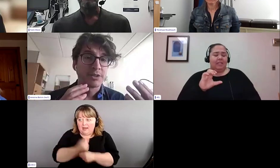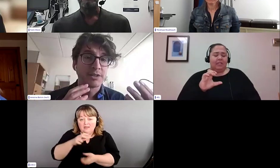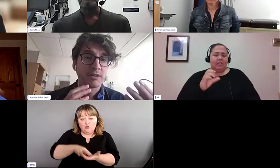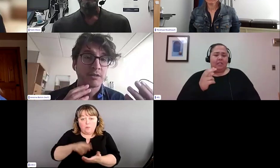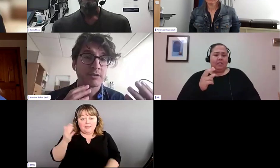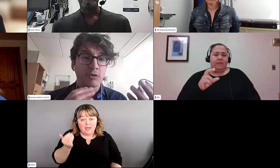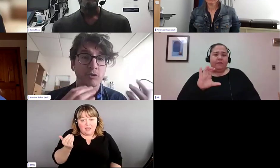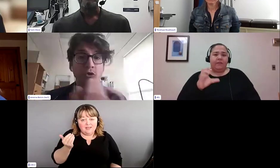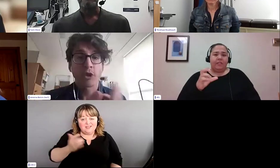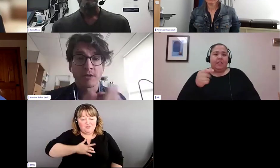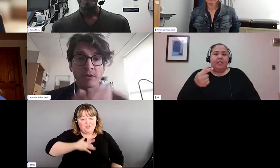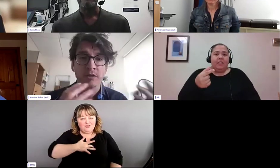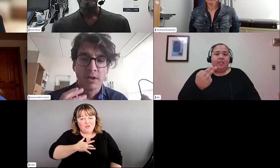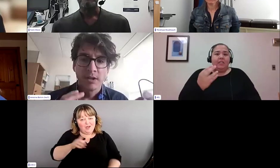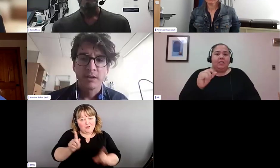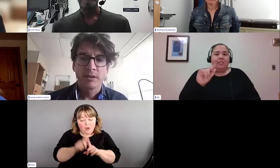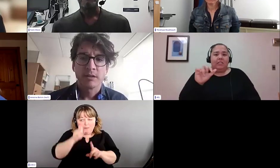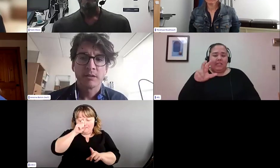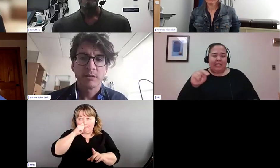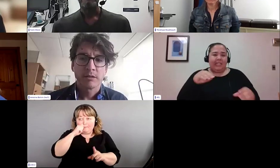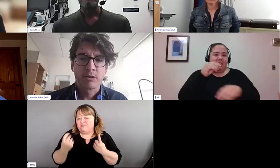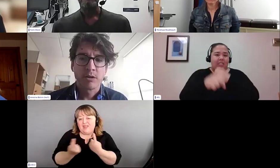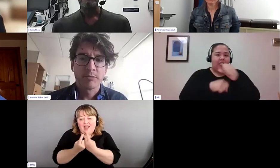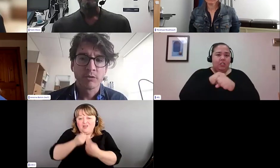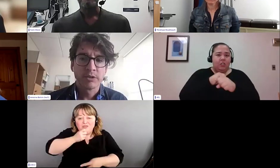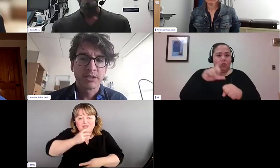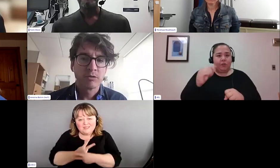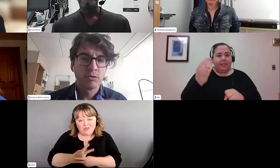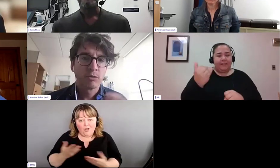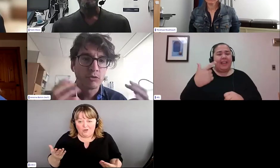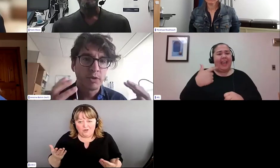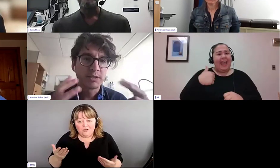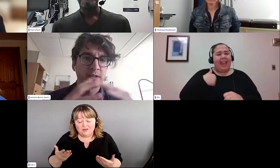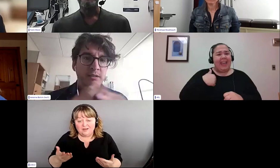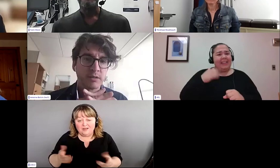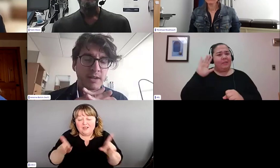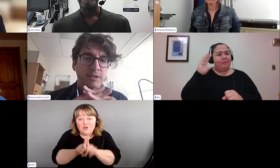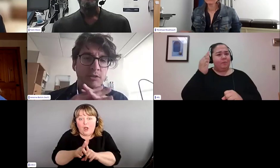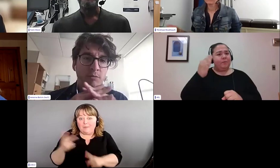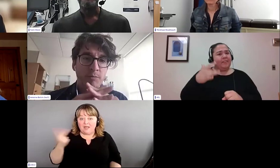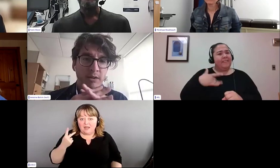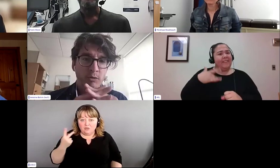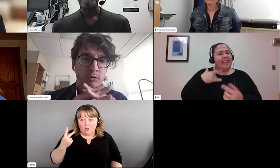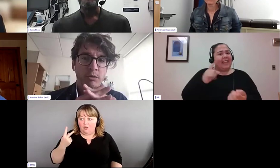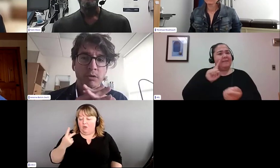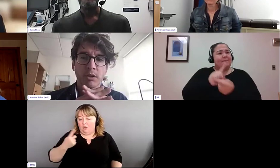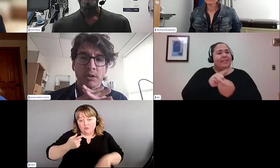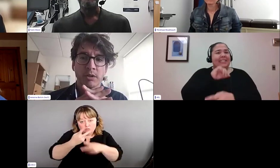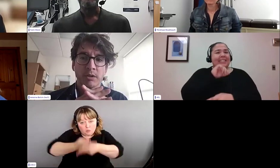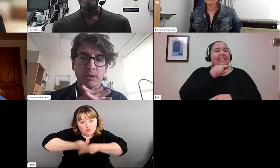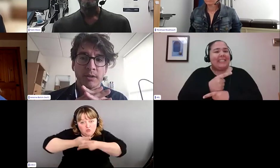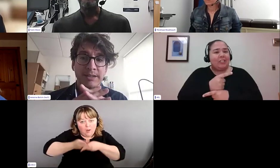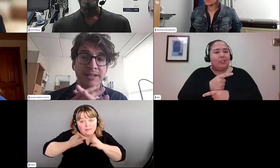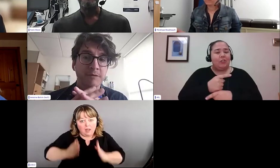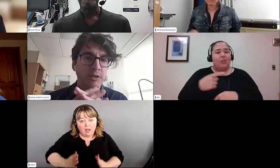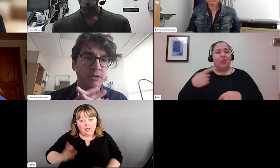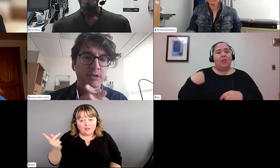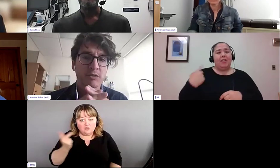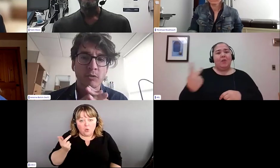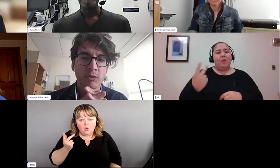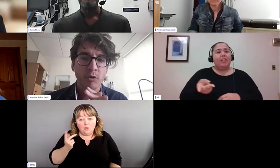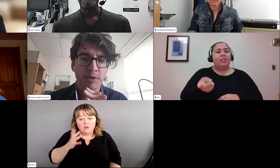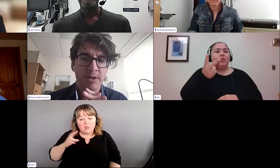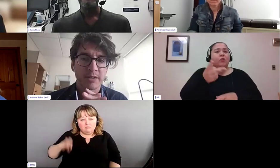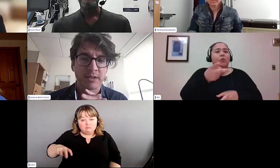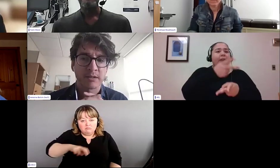2015, I had the impression that I was meeting a sister, as if we were two caretakers